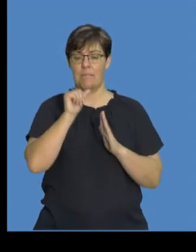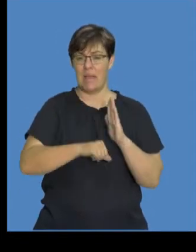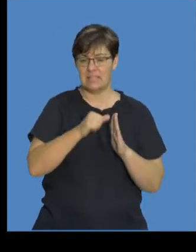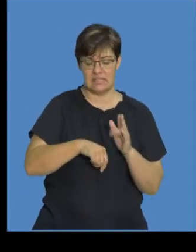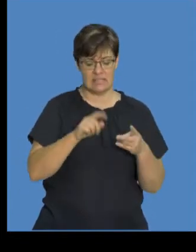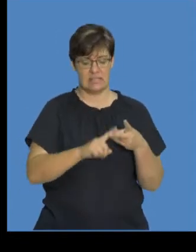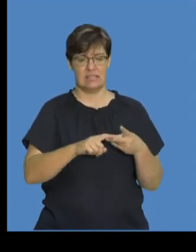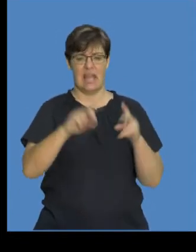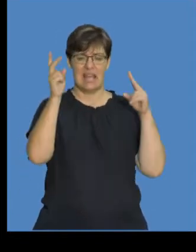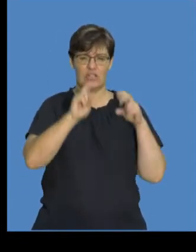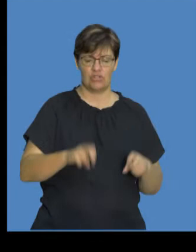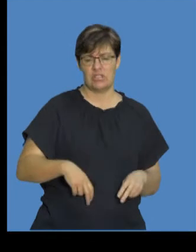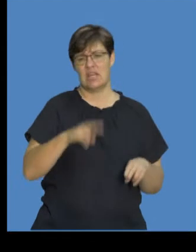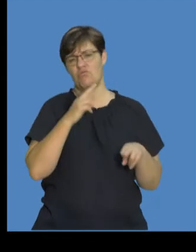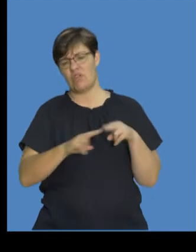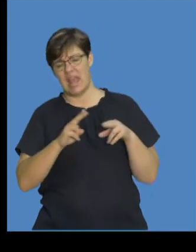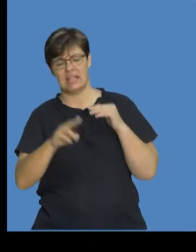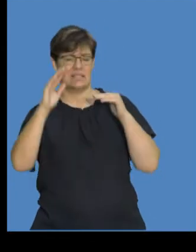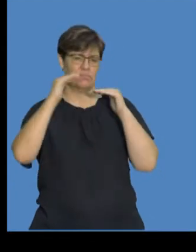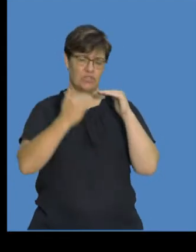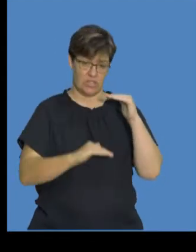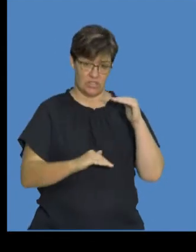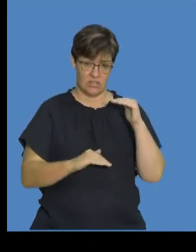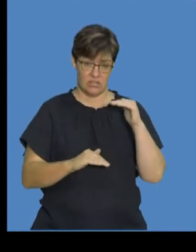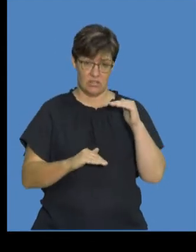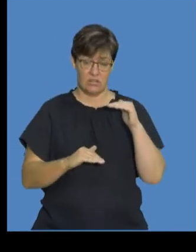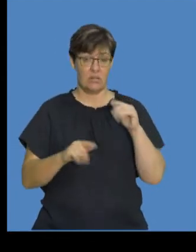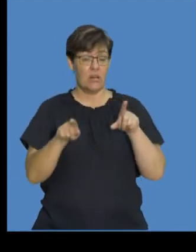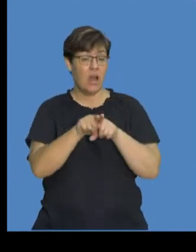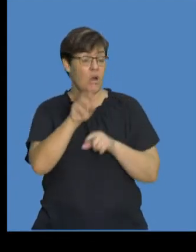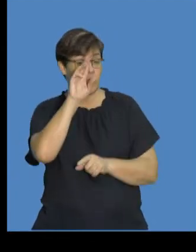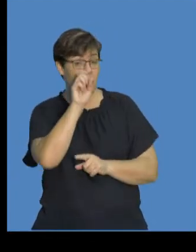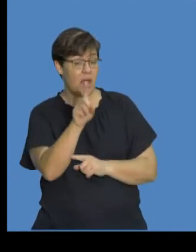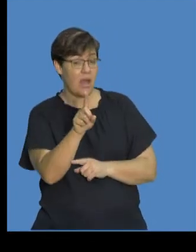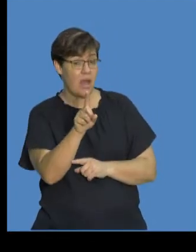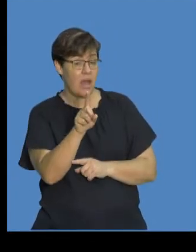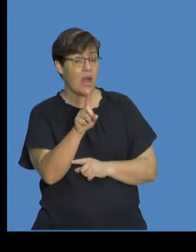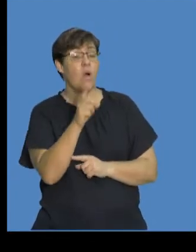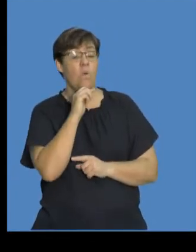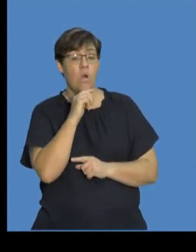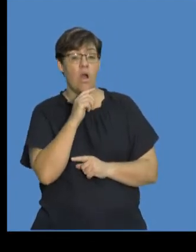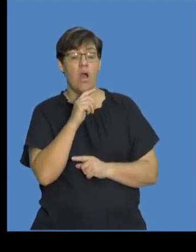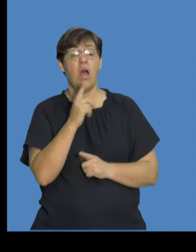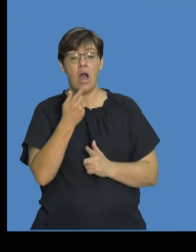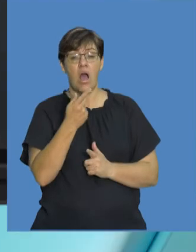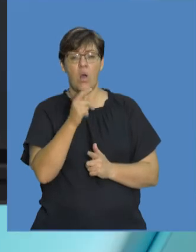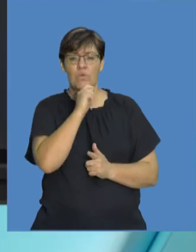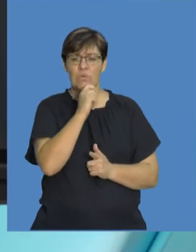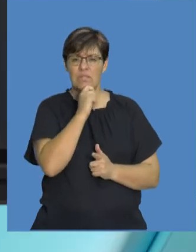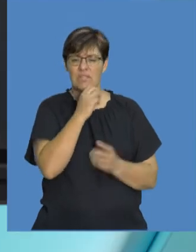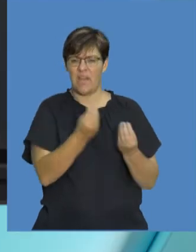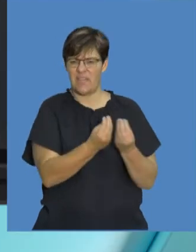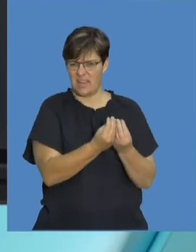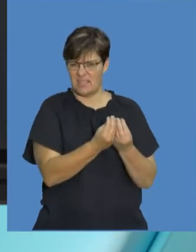maintenance, electricity, rent, depreciation, and remember we said about consumable stores that it